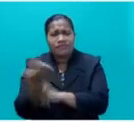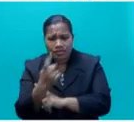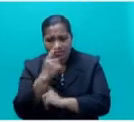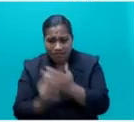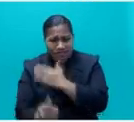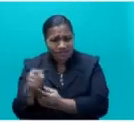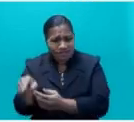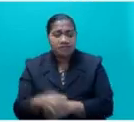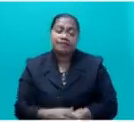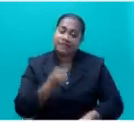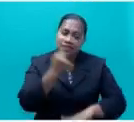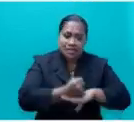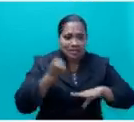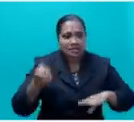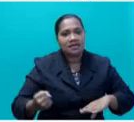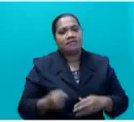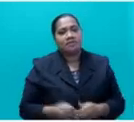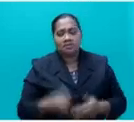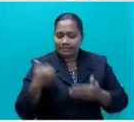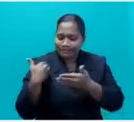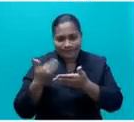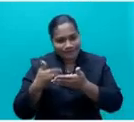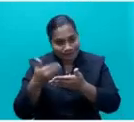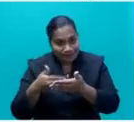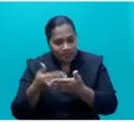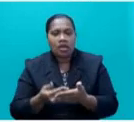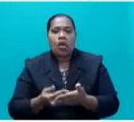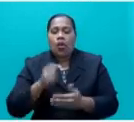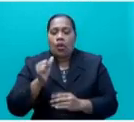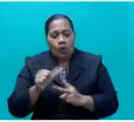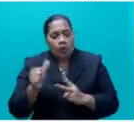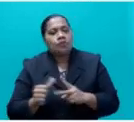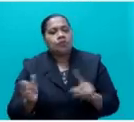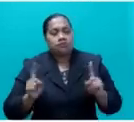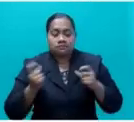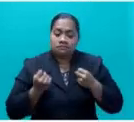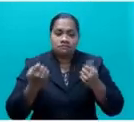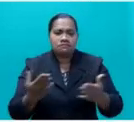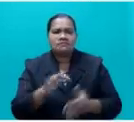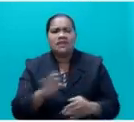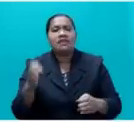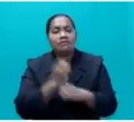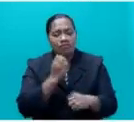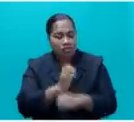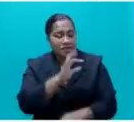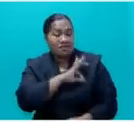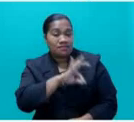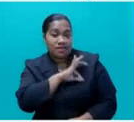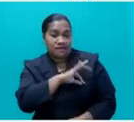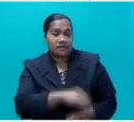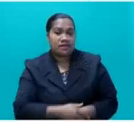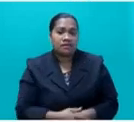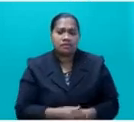sir, government has been, in the interest of time, Mr. Speaker, sir, has also been providing unemployment benefits through